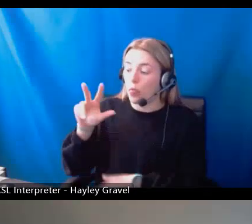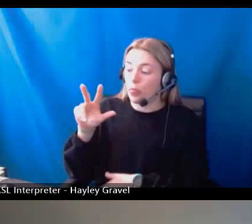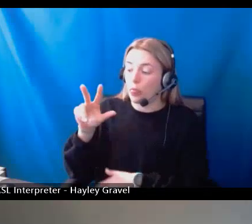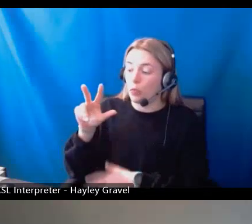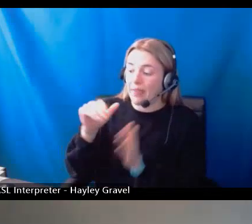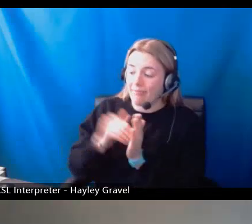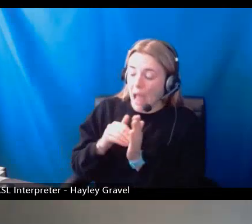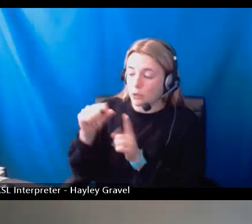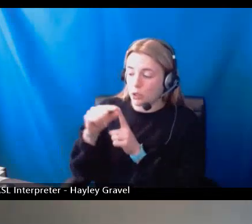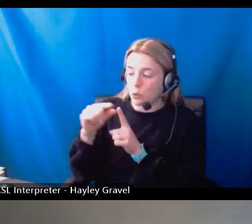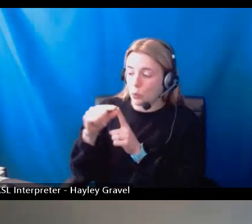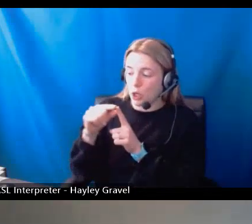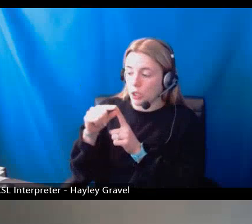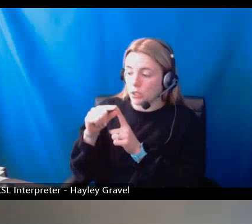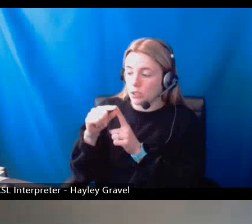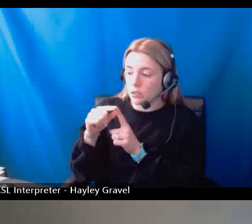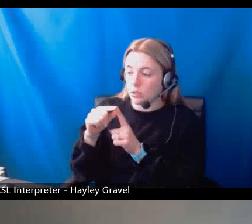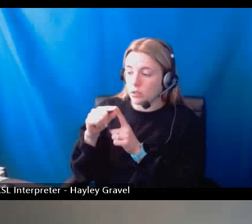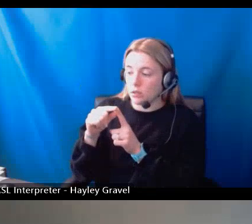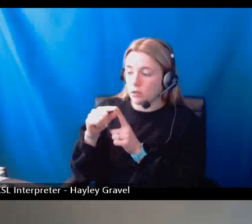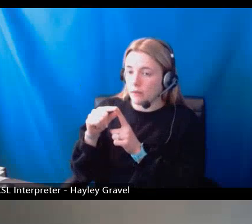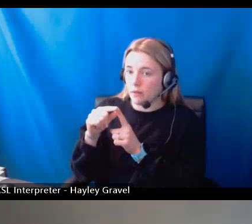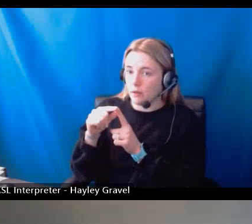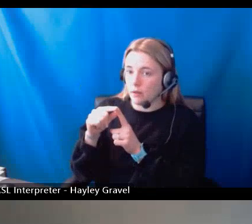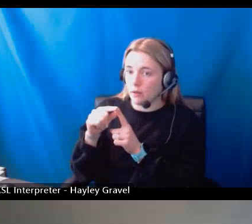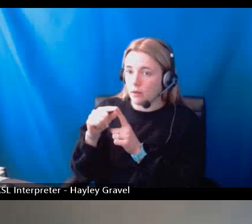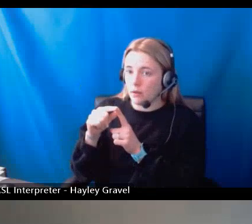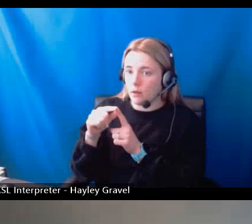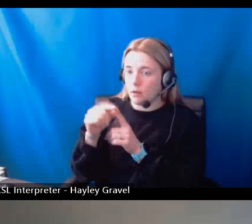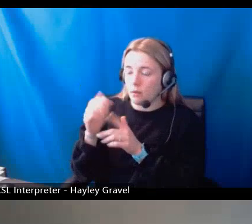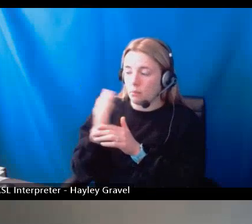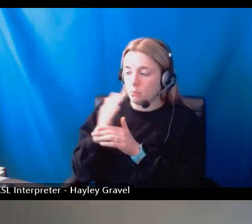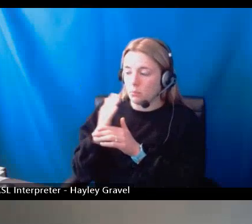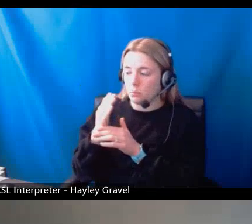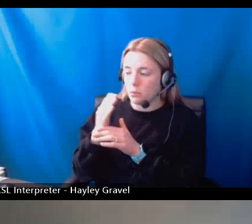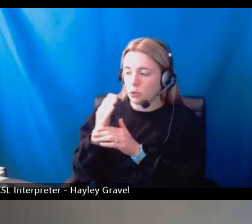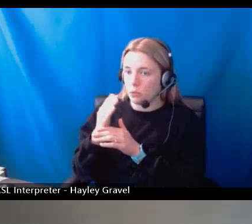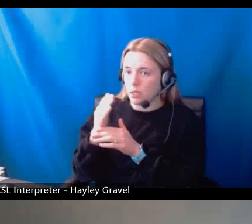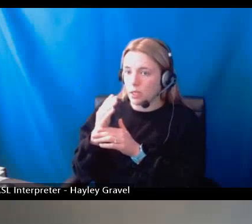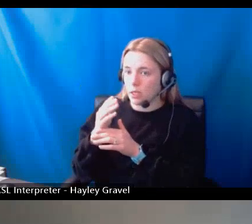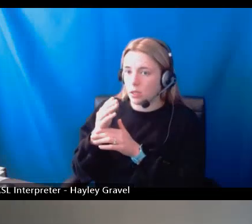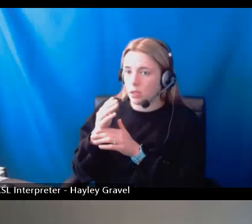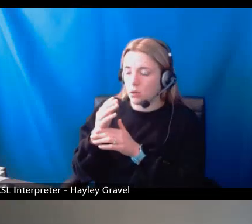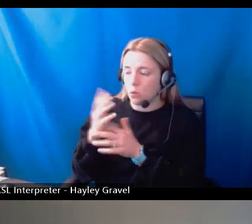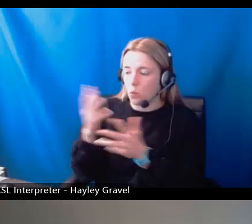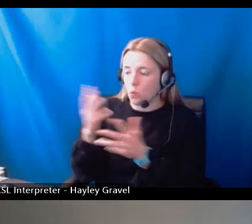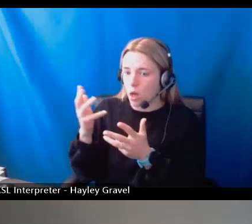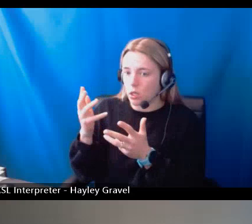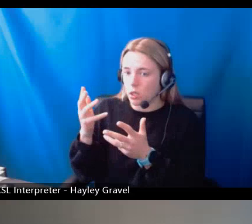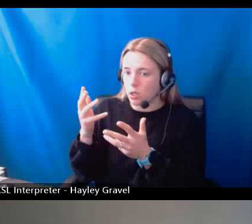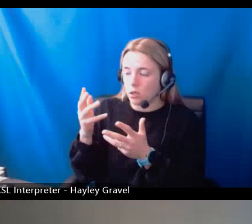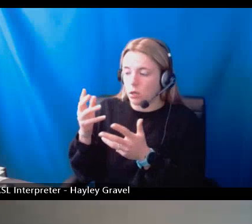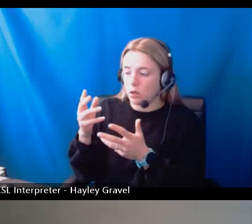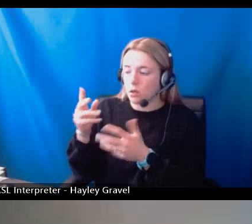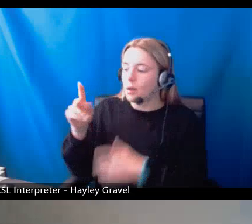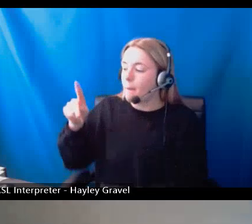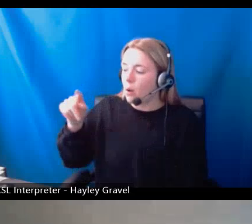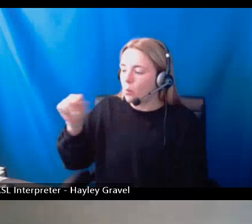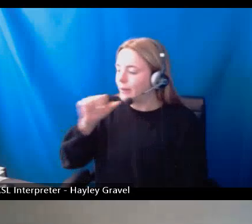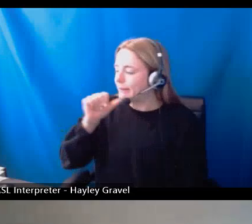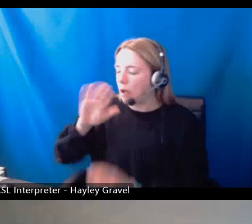a combination between the PowerPoint, the lit review, and the final paper. PowerPoint does not count in your word